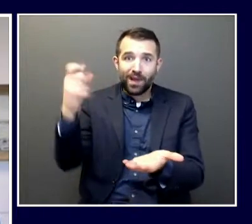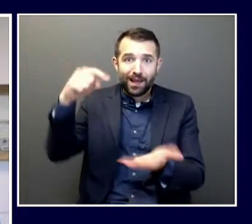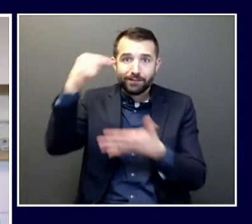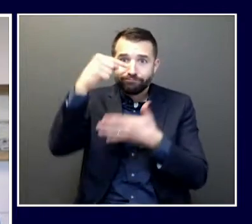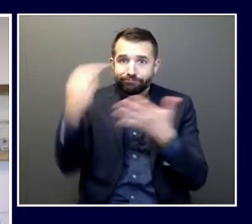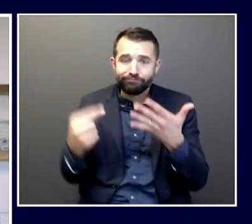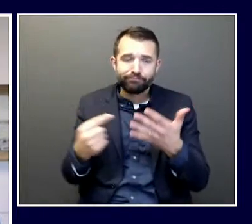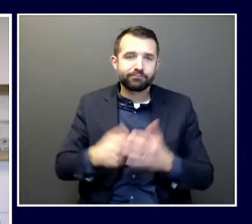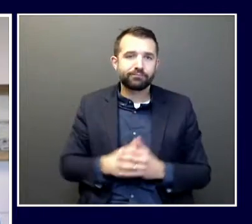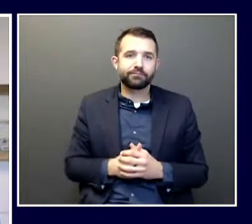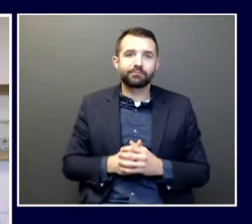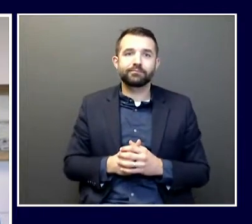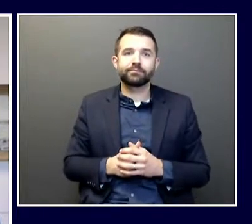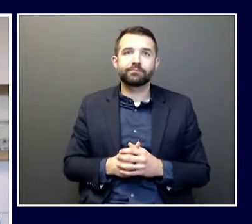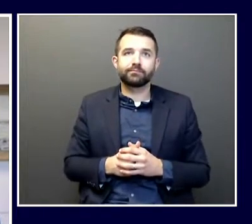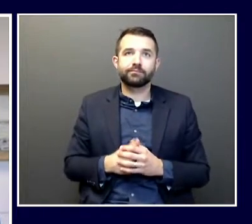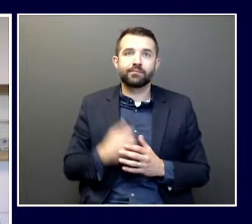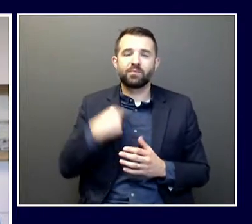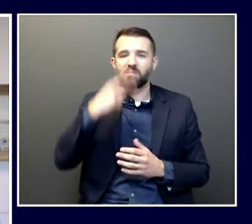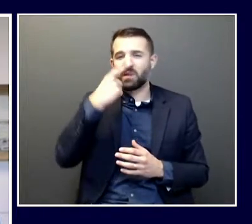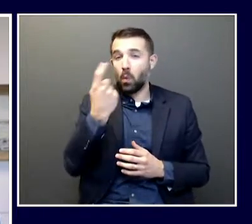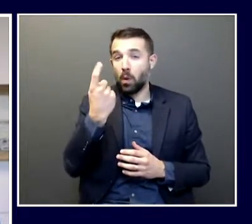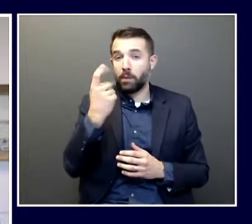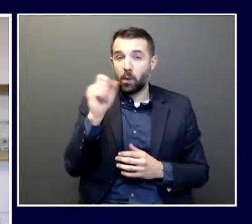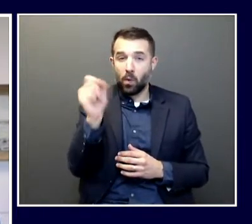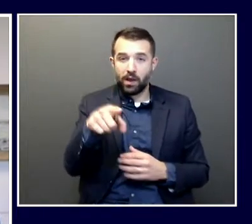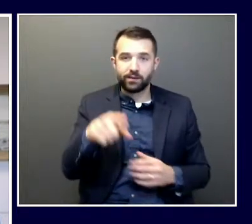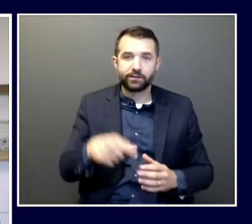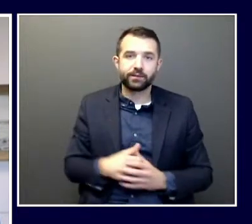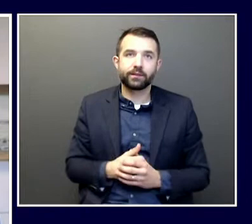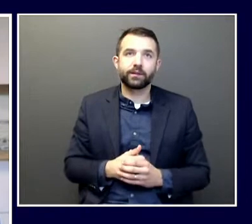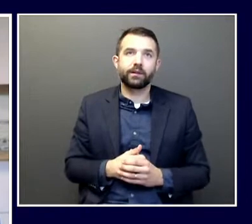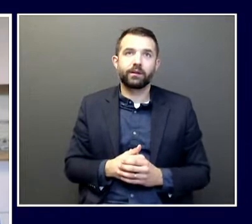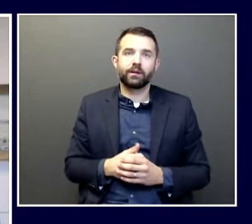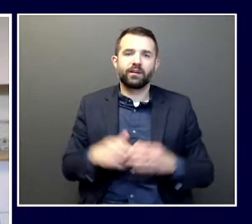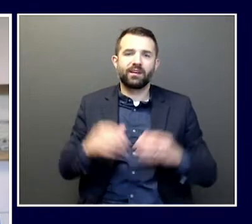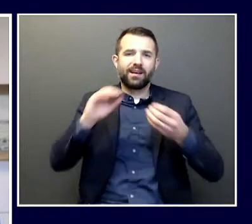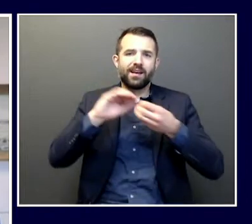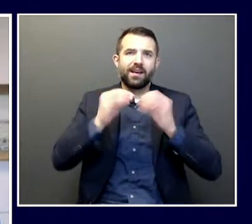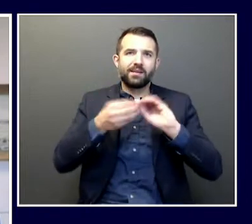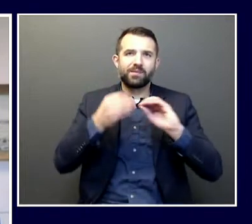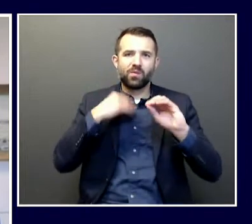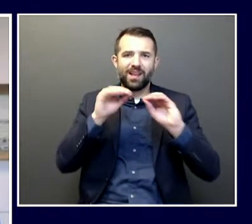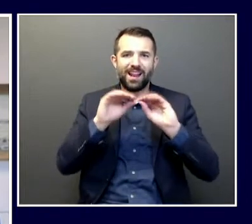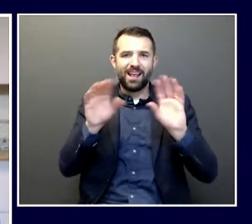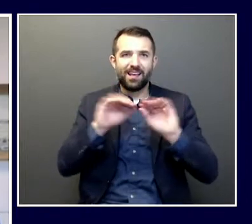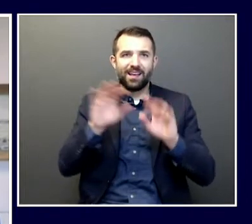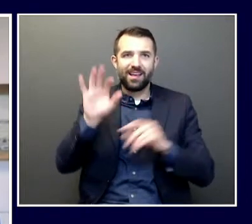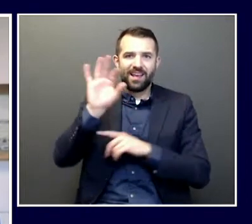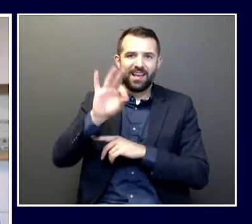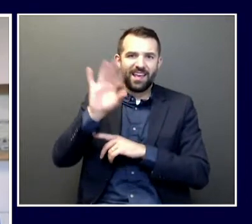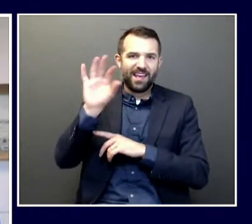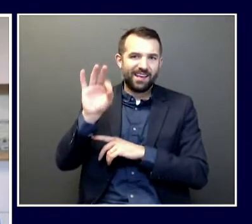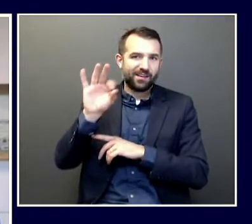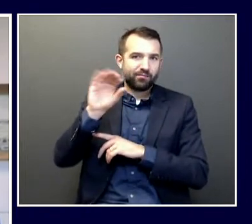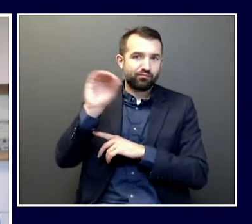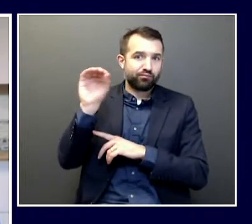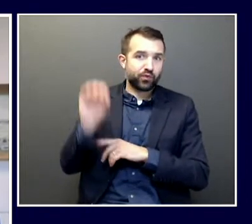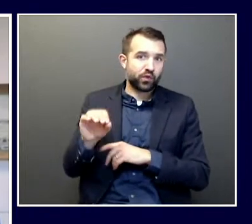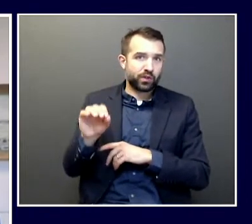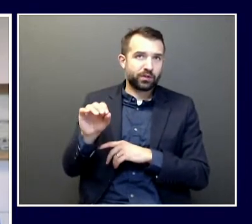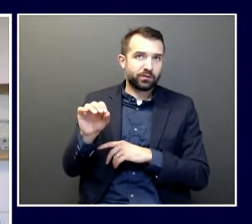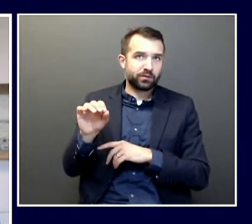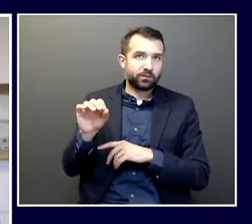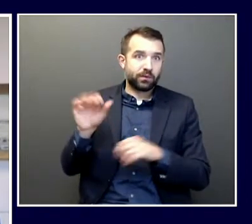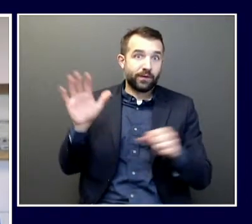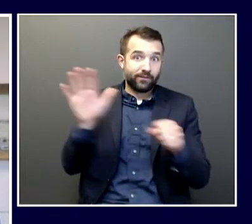If I can squeeze in one last, this is just a number question. I know you said 99% fully vaccinated have not caught COVID in Maine.